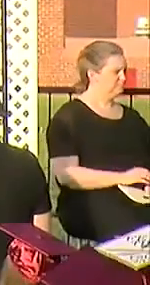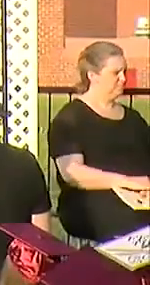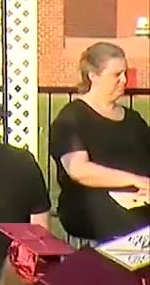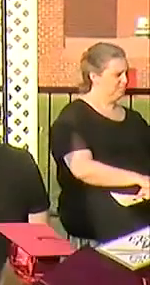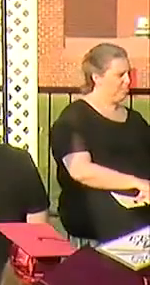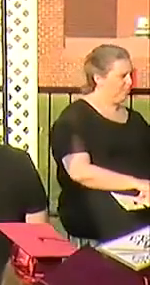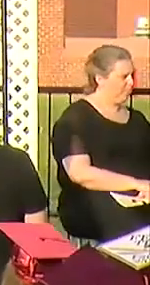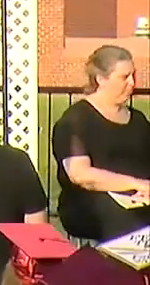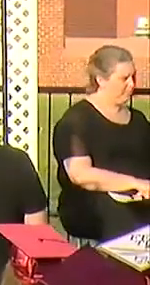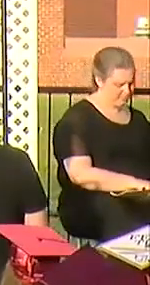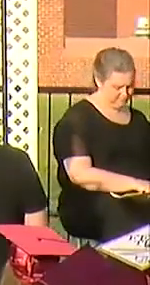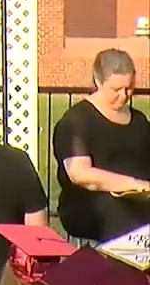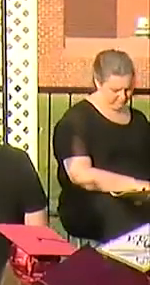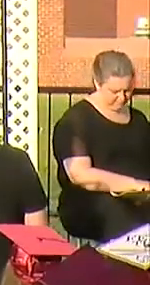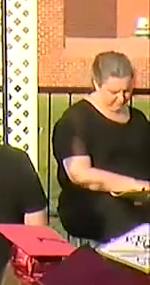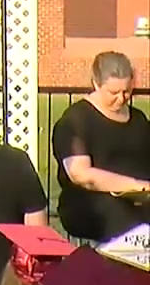Isabel Crum.